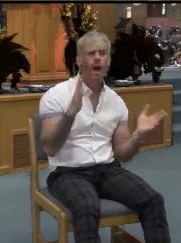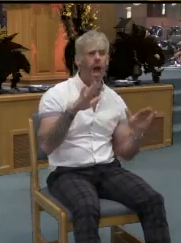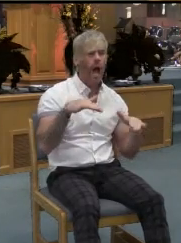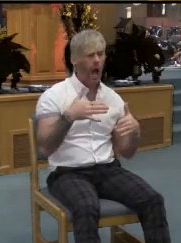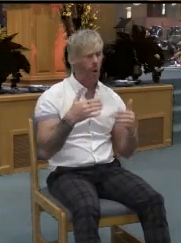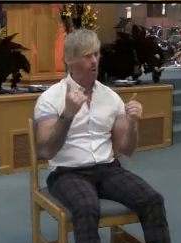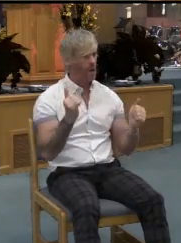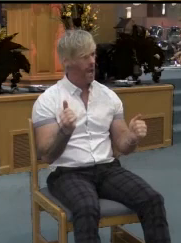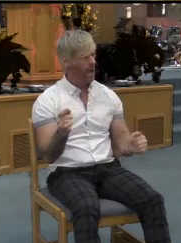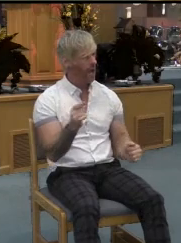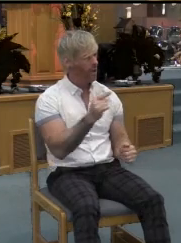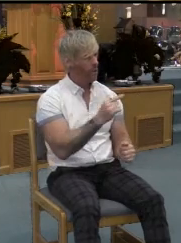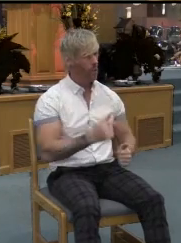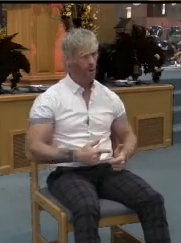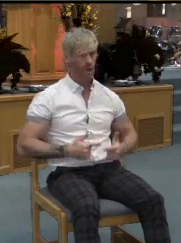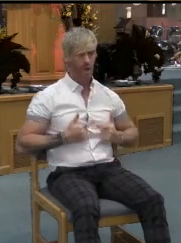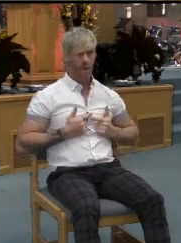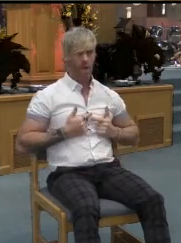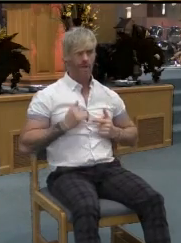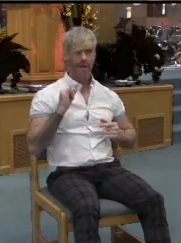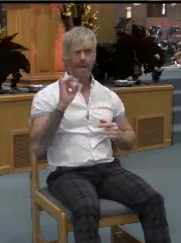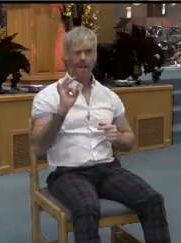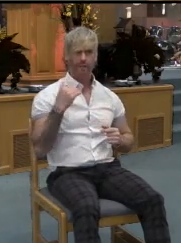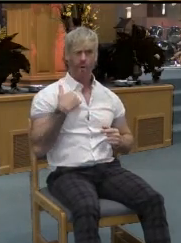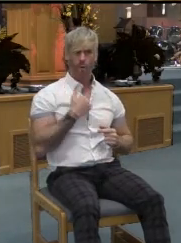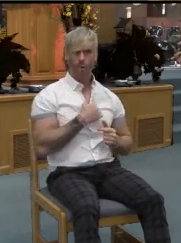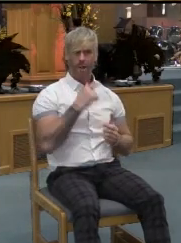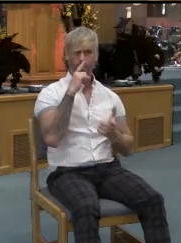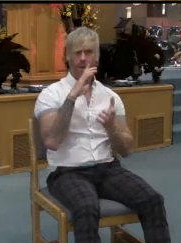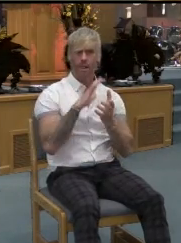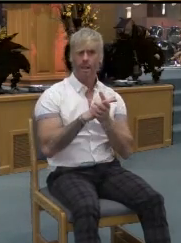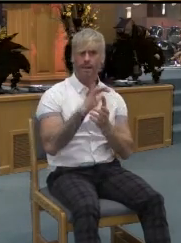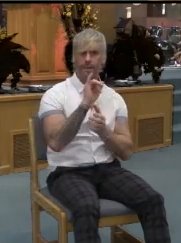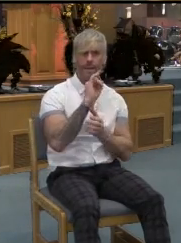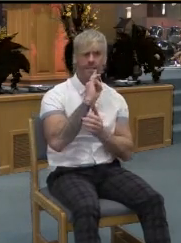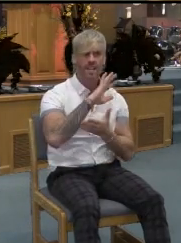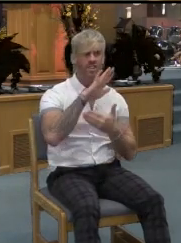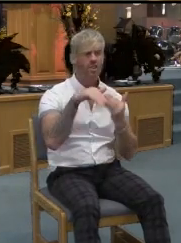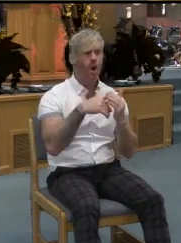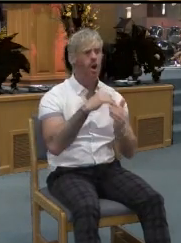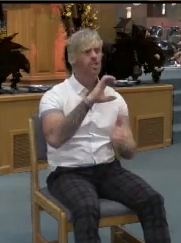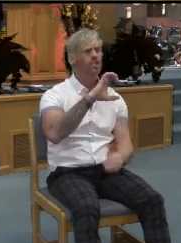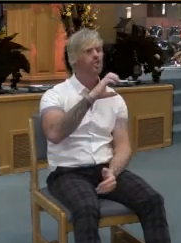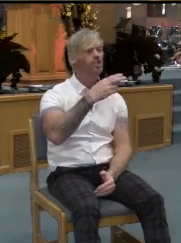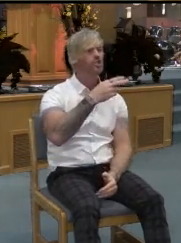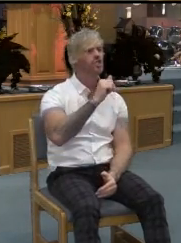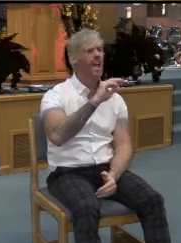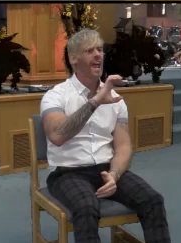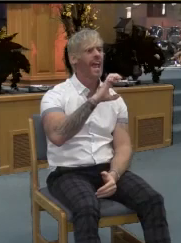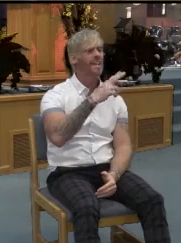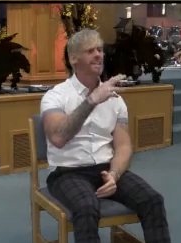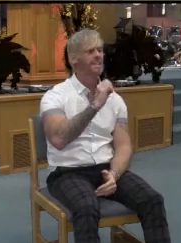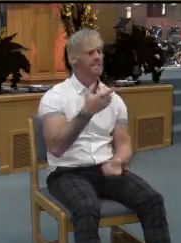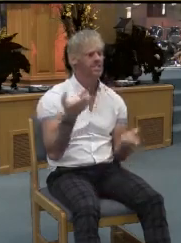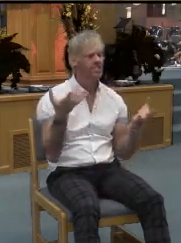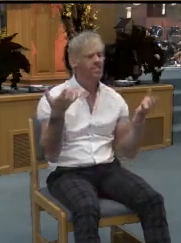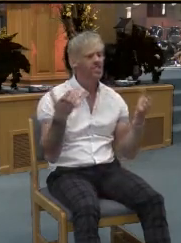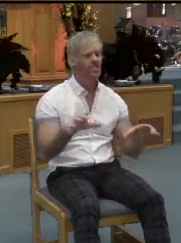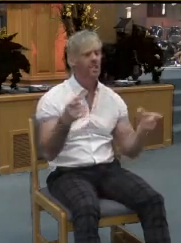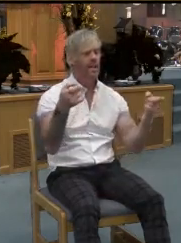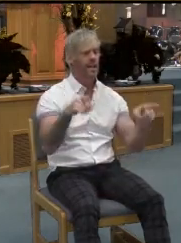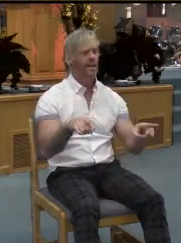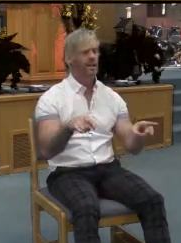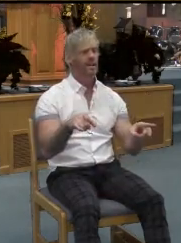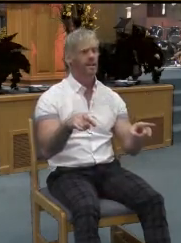live if we believe that this is all a chance happening? Well, I'll tell you how you live. You believe that